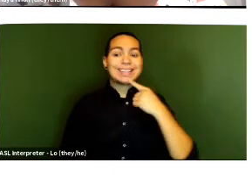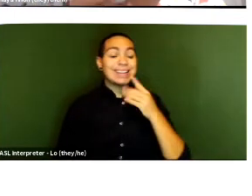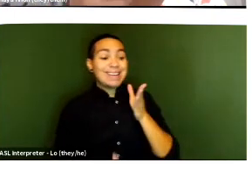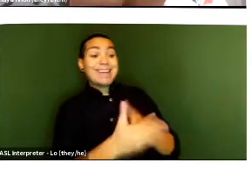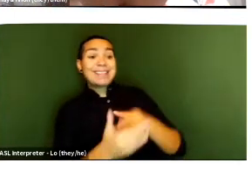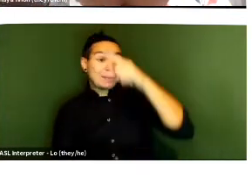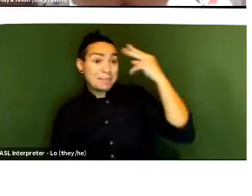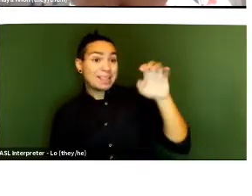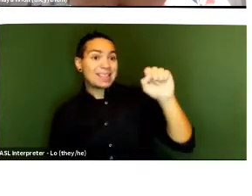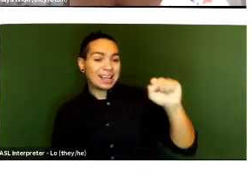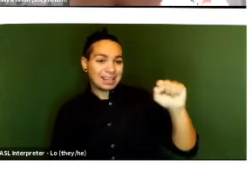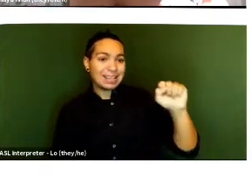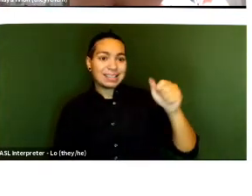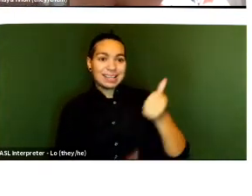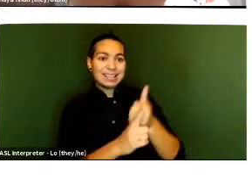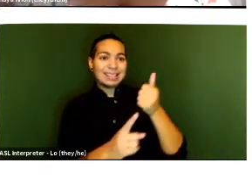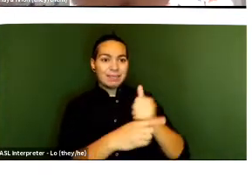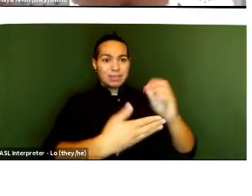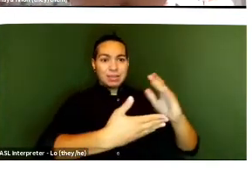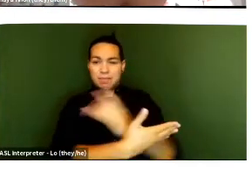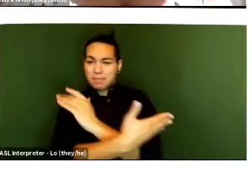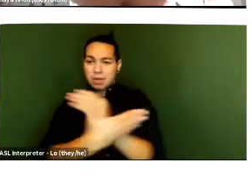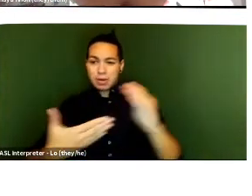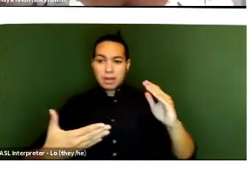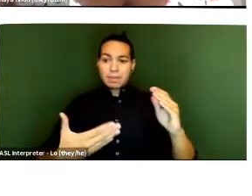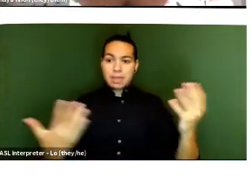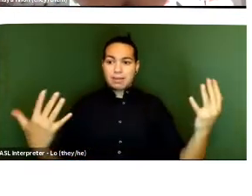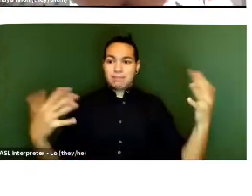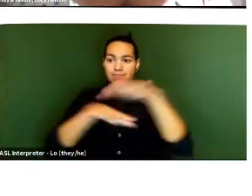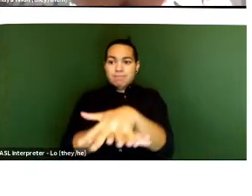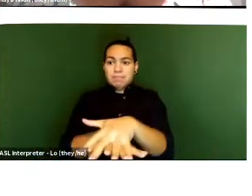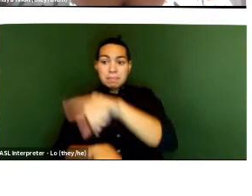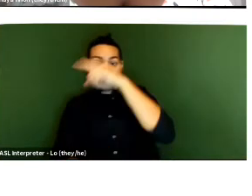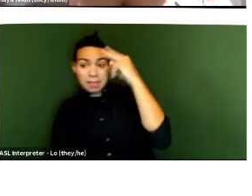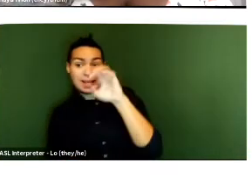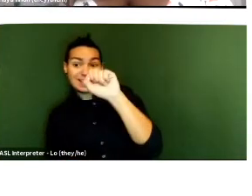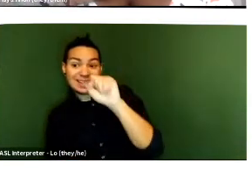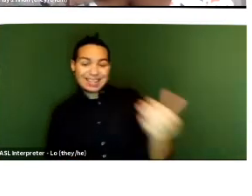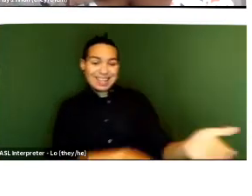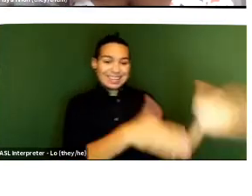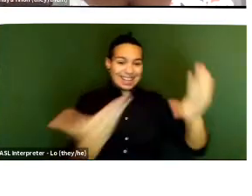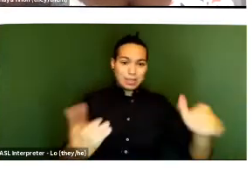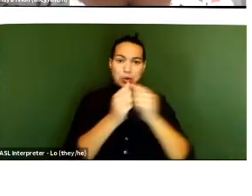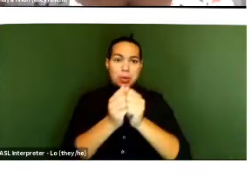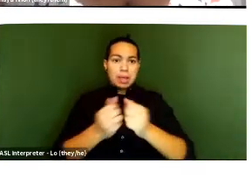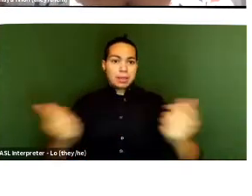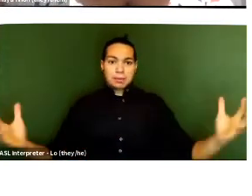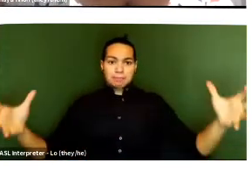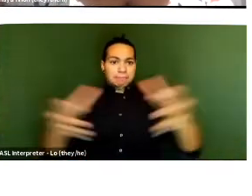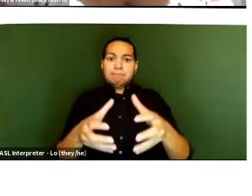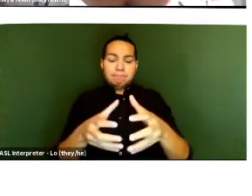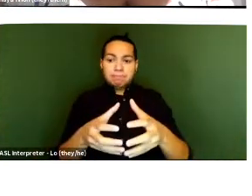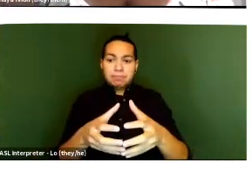binds Blackness and death together, so much so that one cannot think of one without the other.